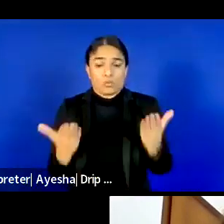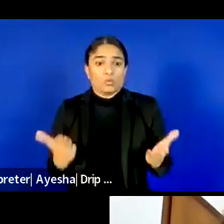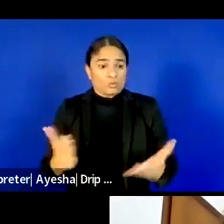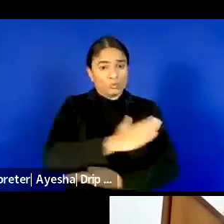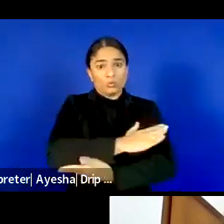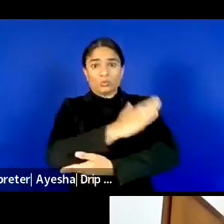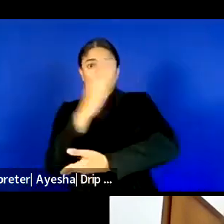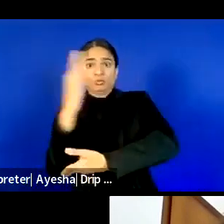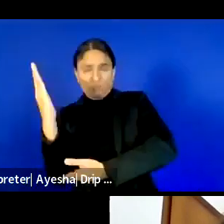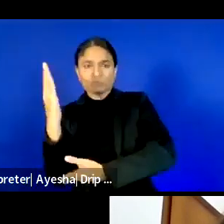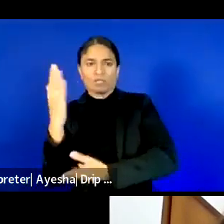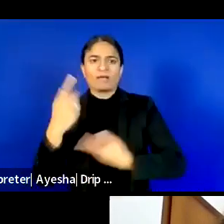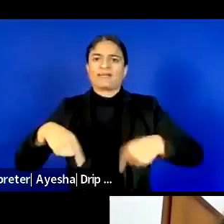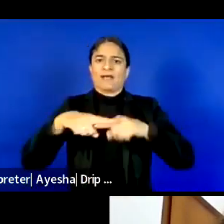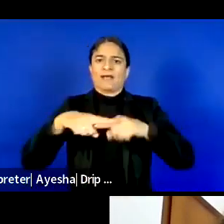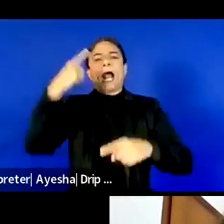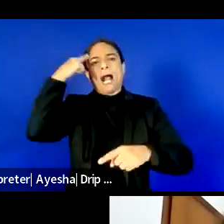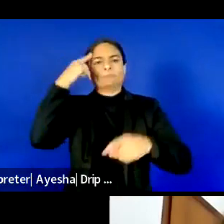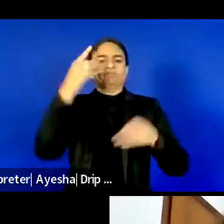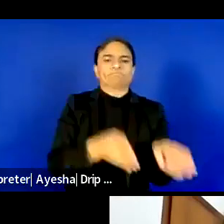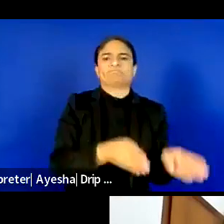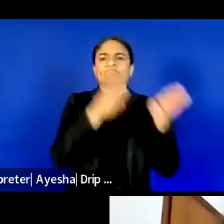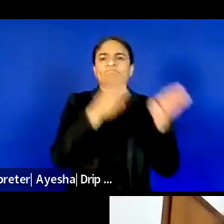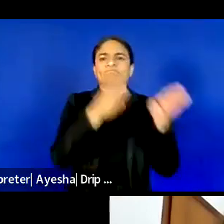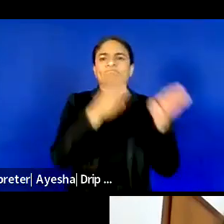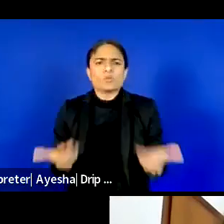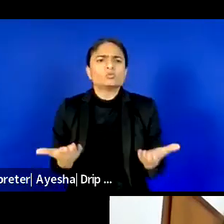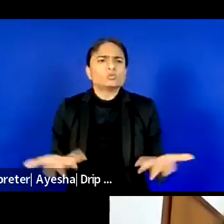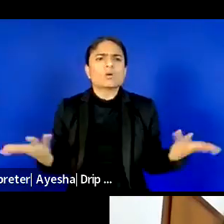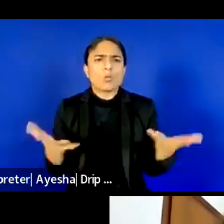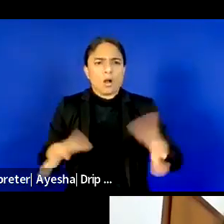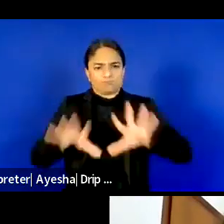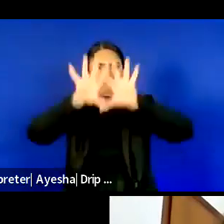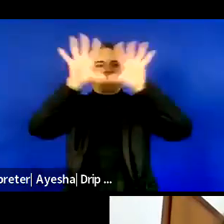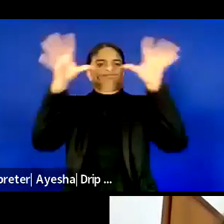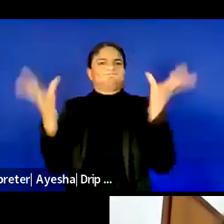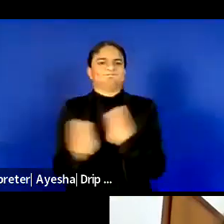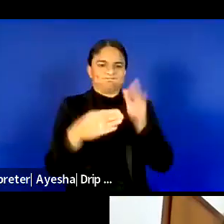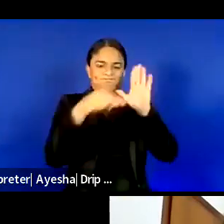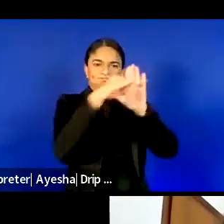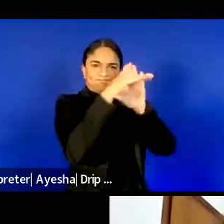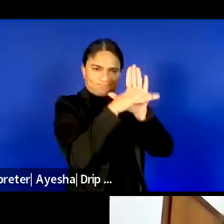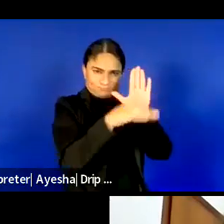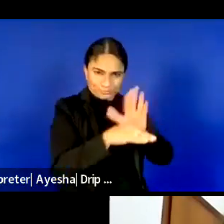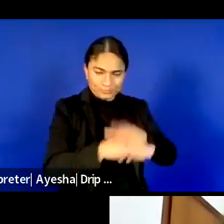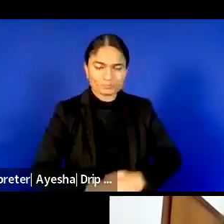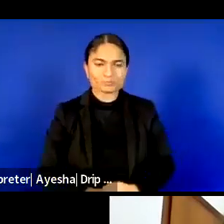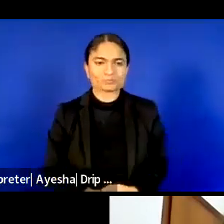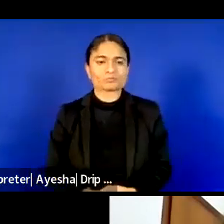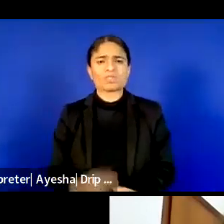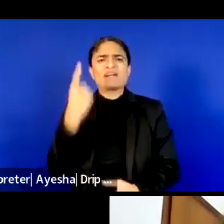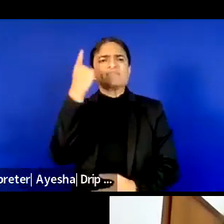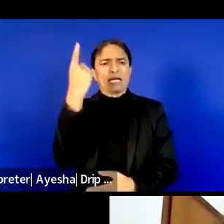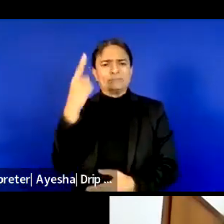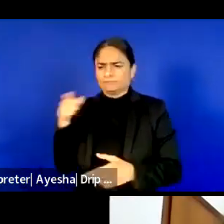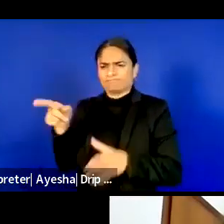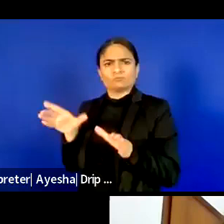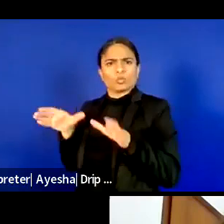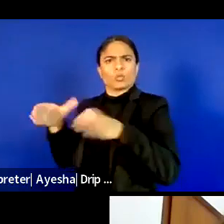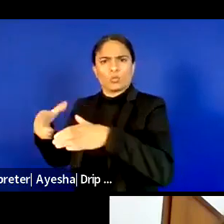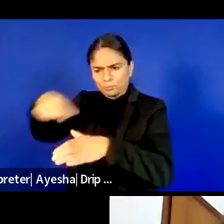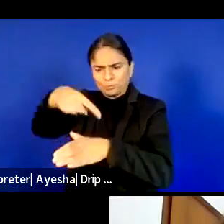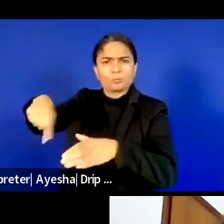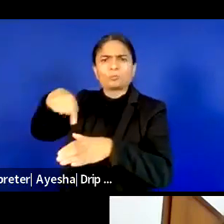Inclusion. We are first gonna hear about a group called the Inclusive Generation Equality Collective, a group